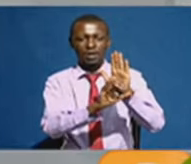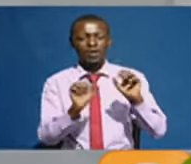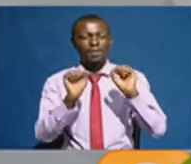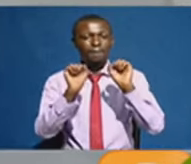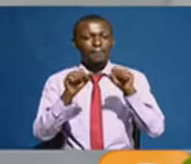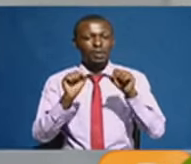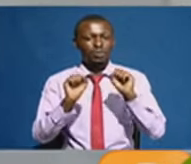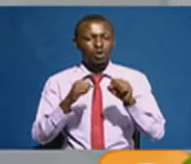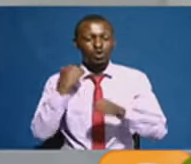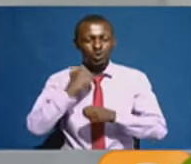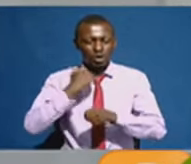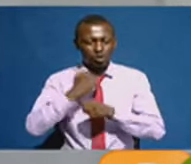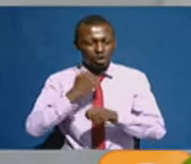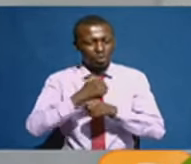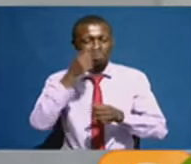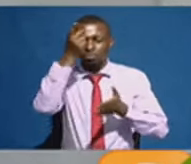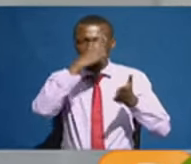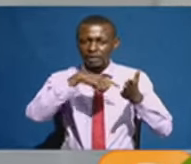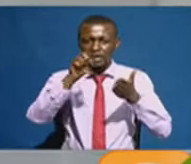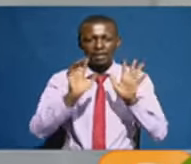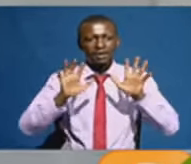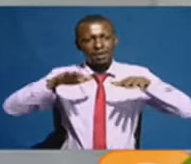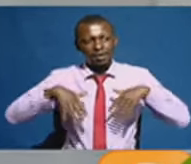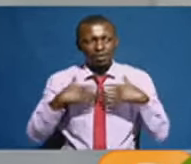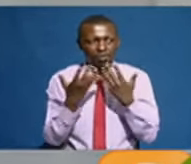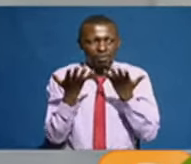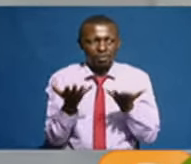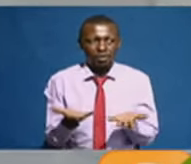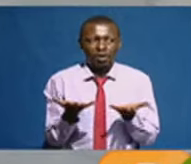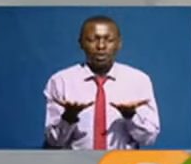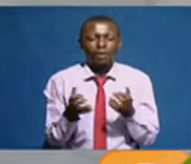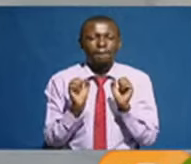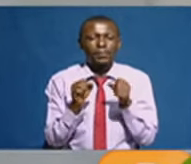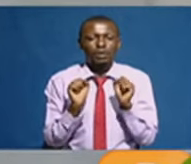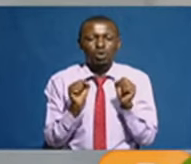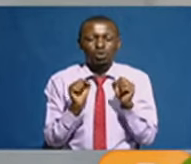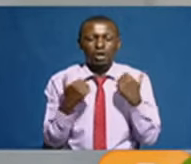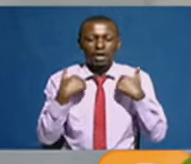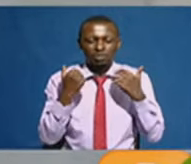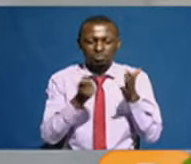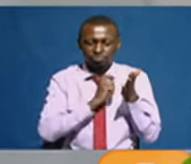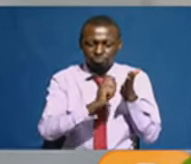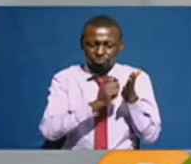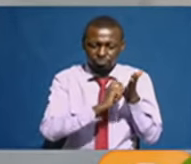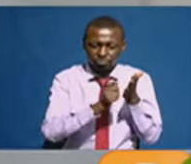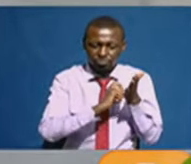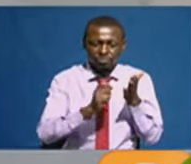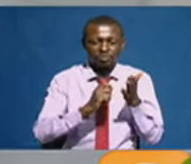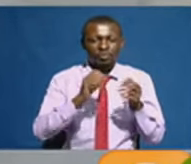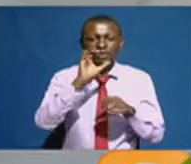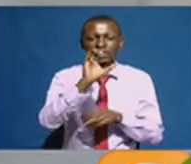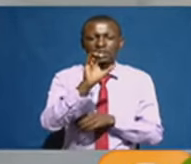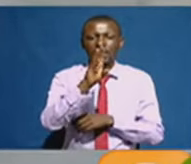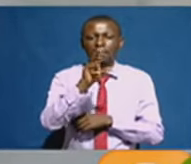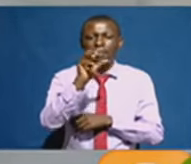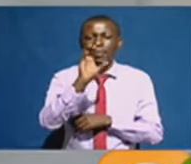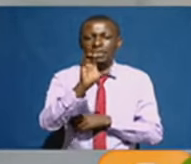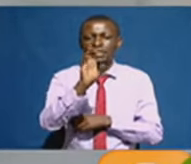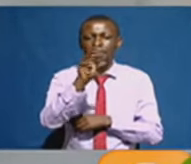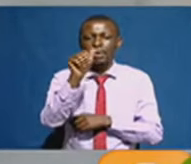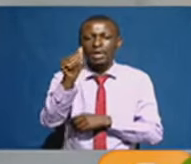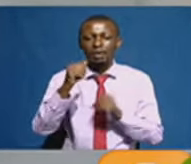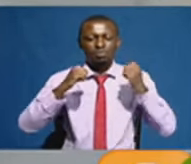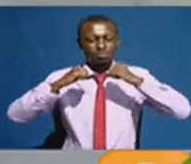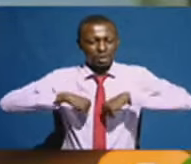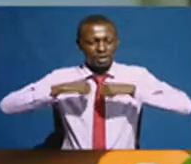to do right, how do you enter a CBA agreement and you only meant it as